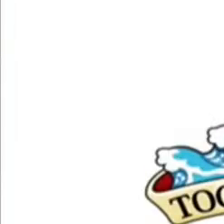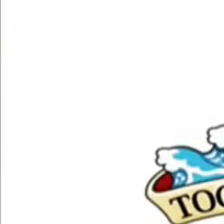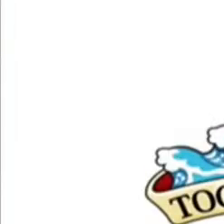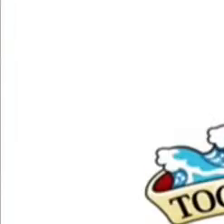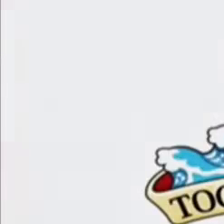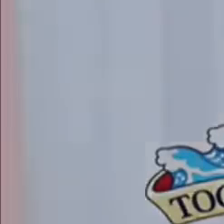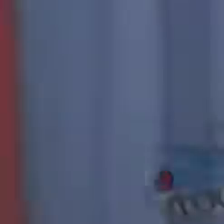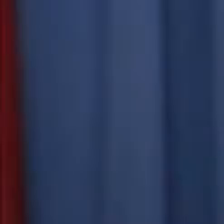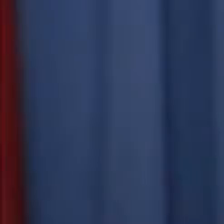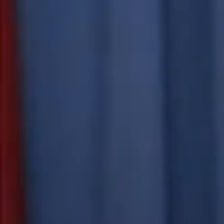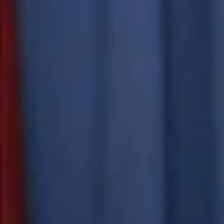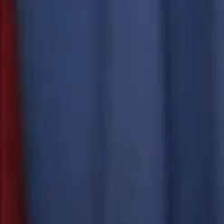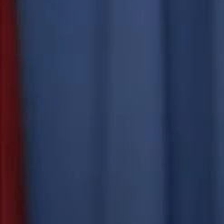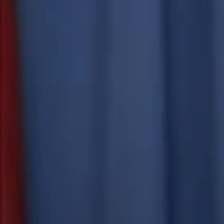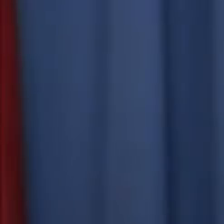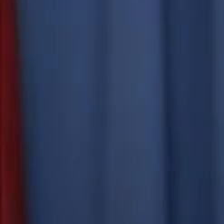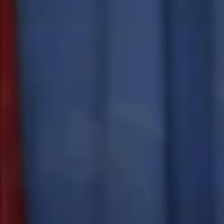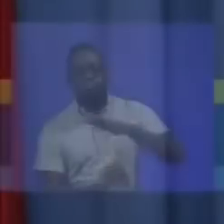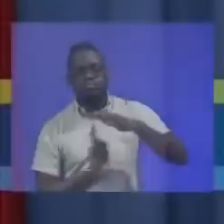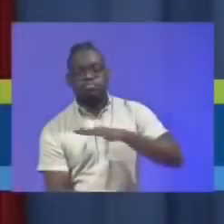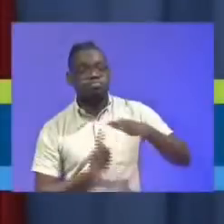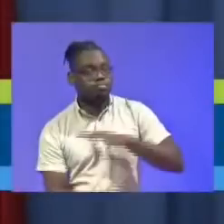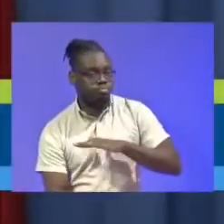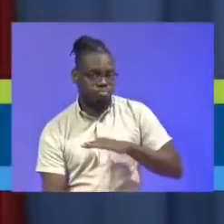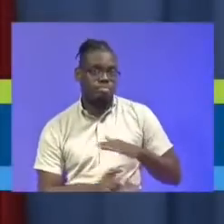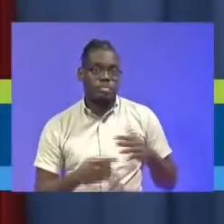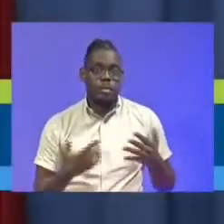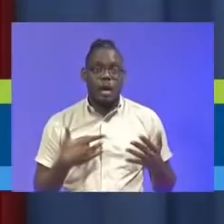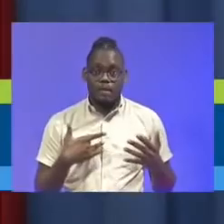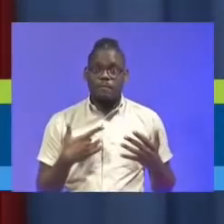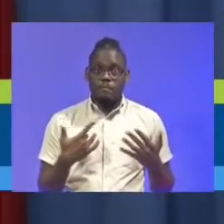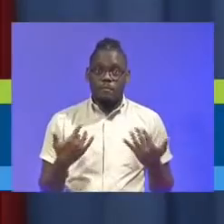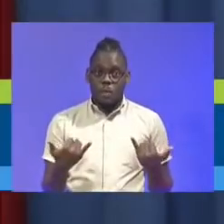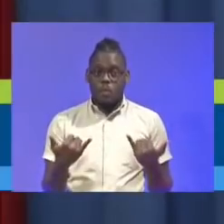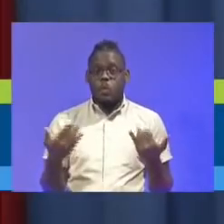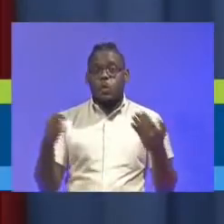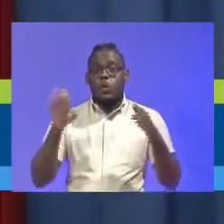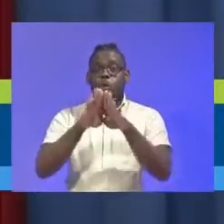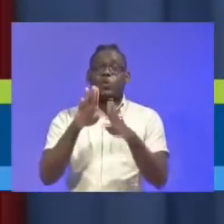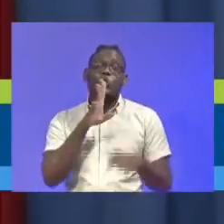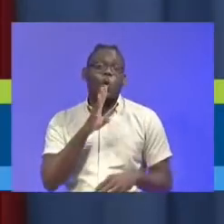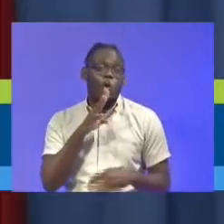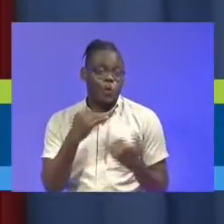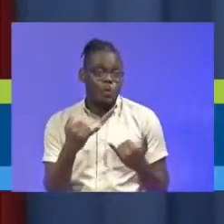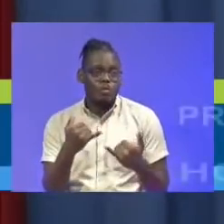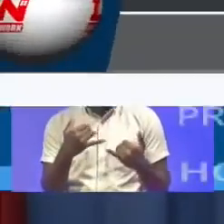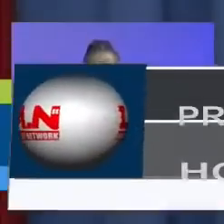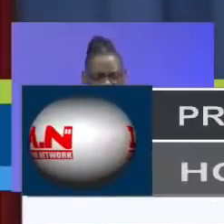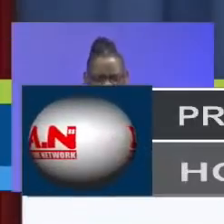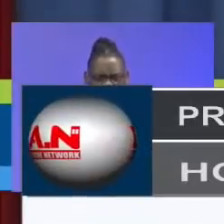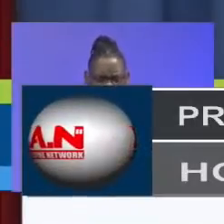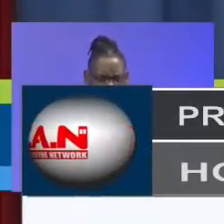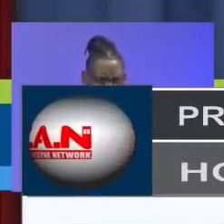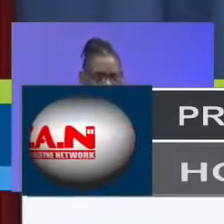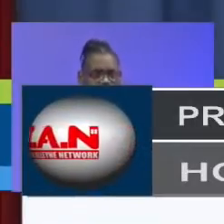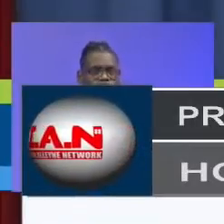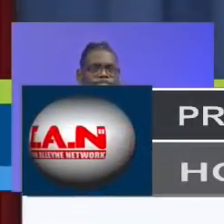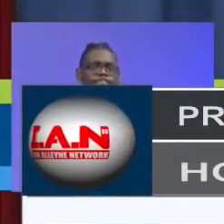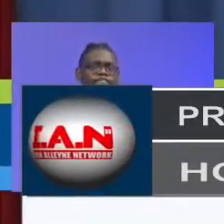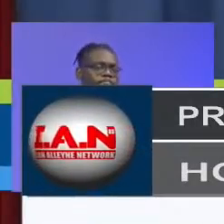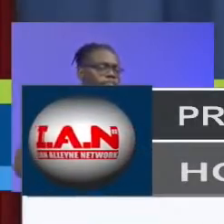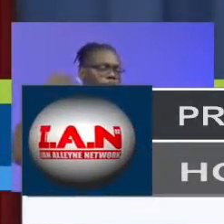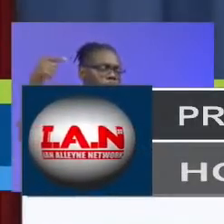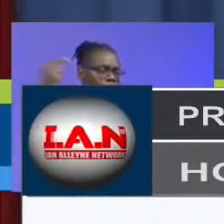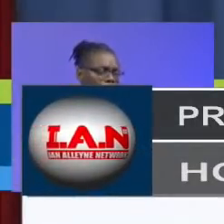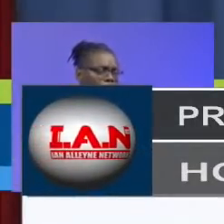In closing, I would just like to summarize the trends that have been noted over the past 61 days. We